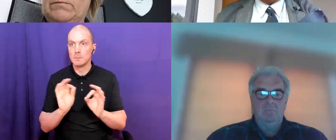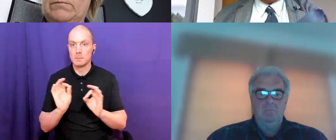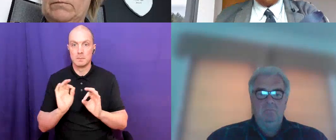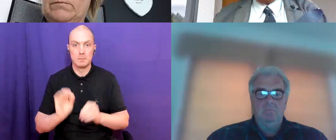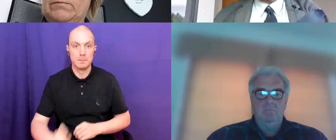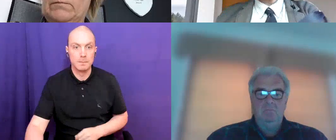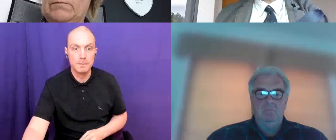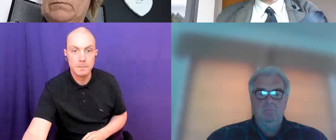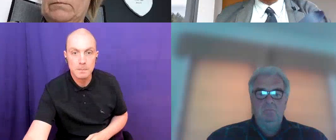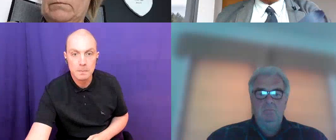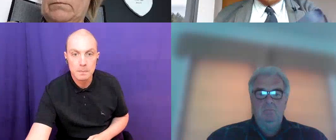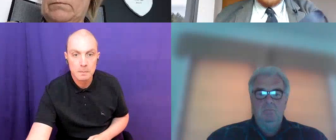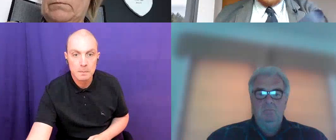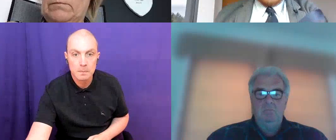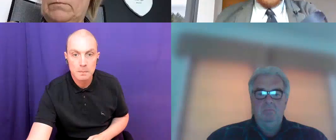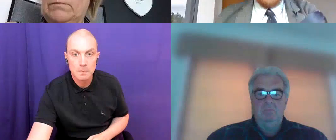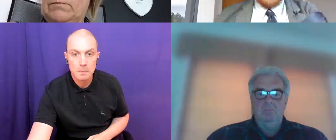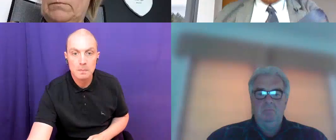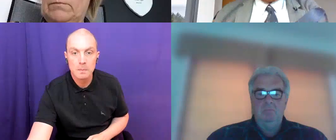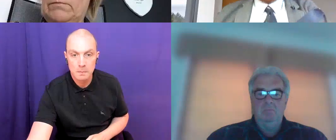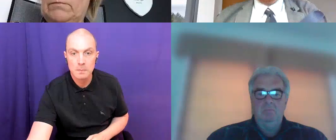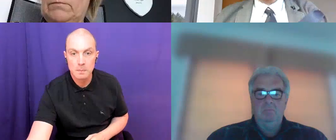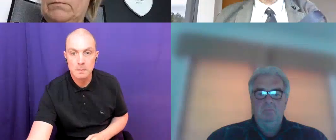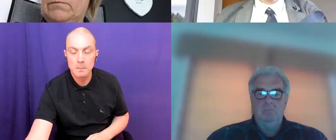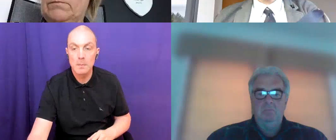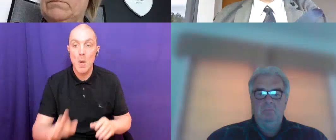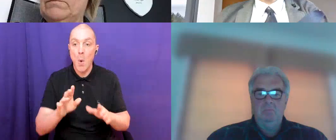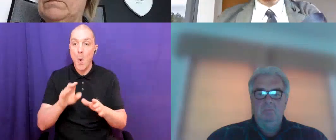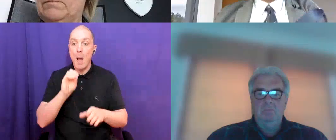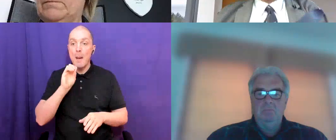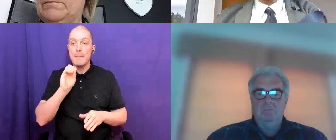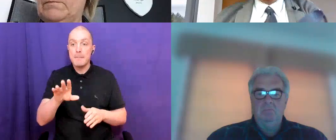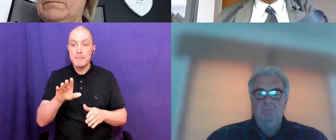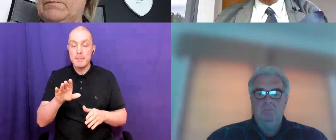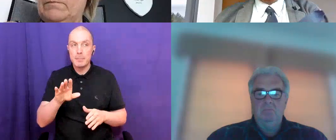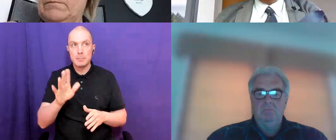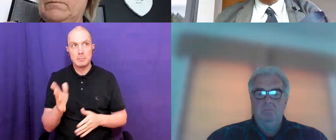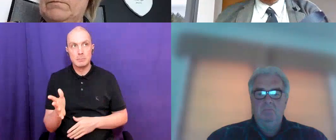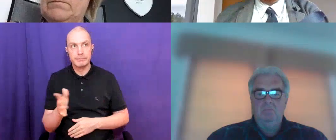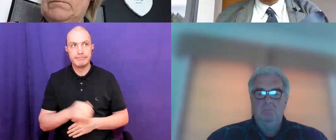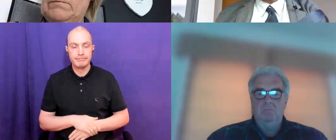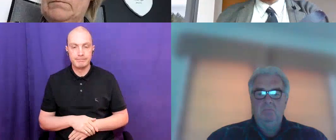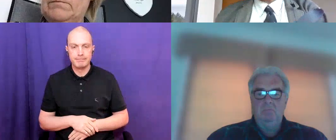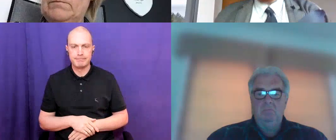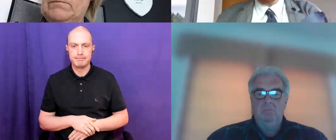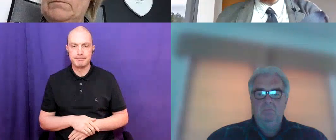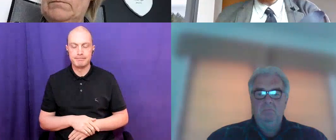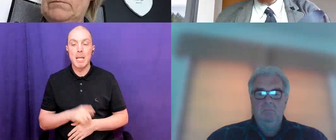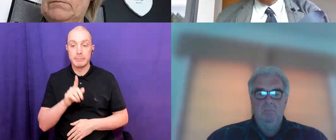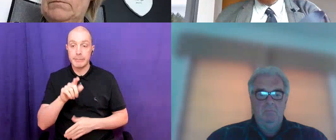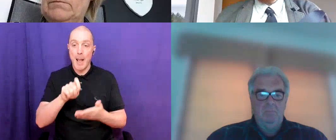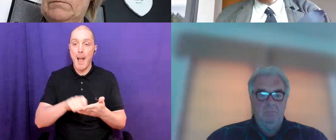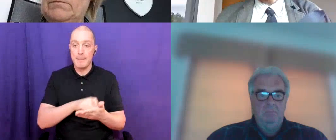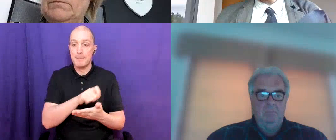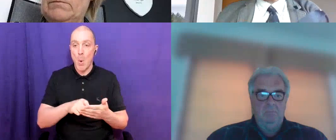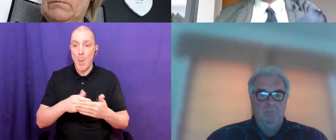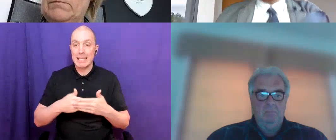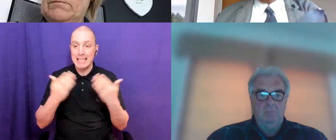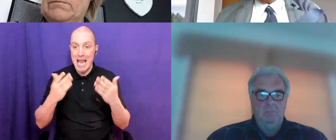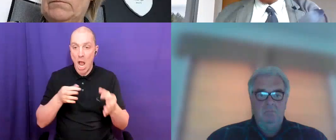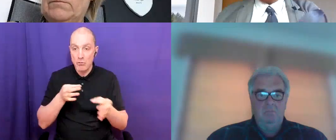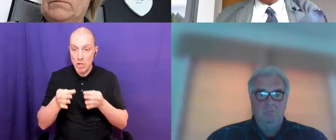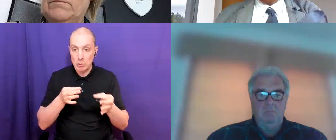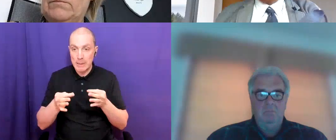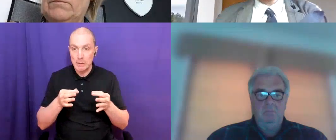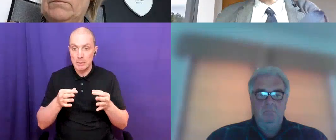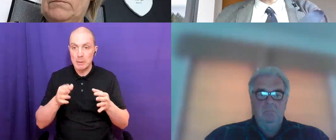Excuse me. So in relation to postal vote, polling day arrangements, the polling place